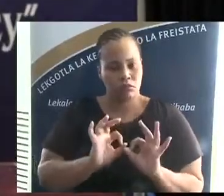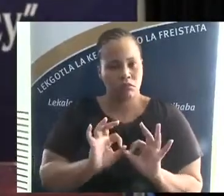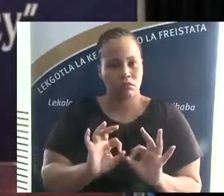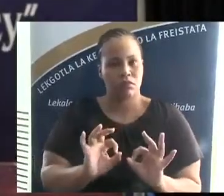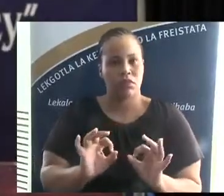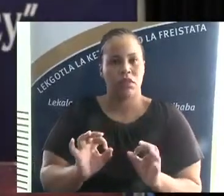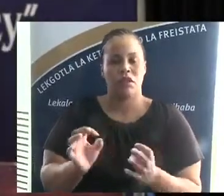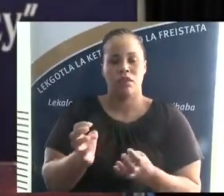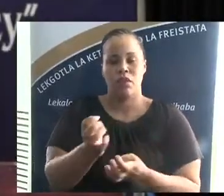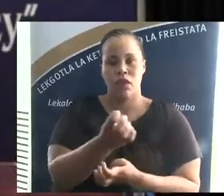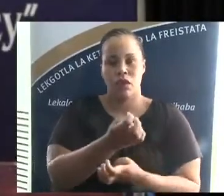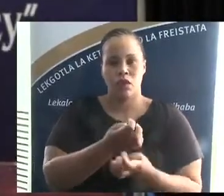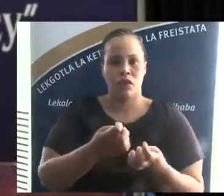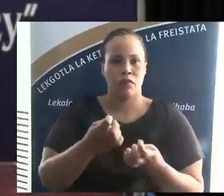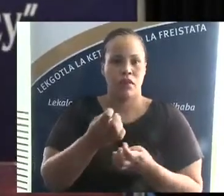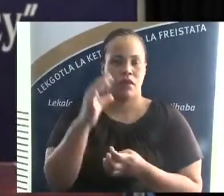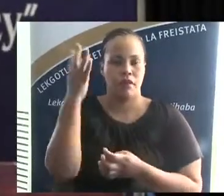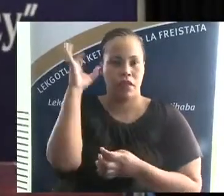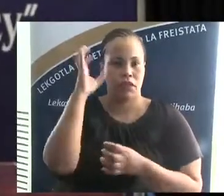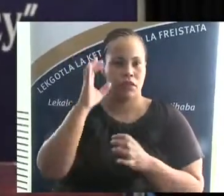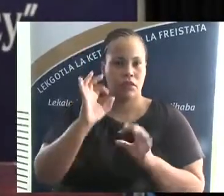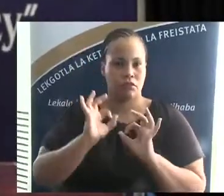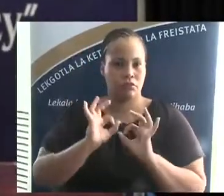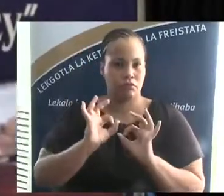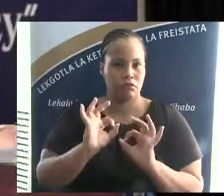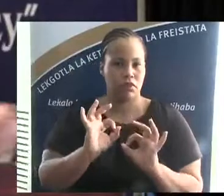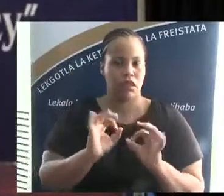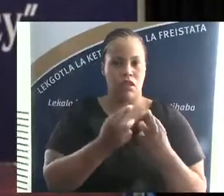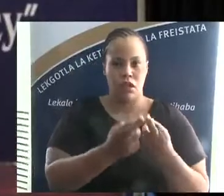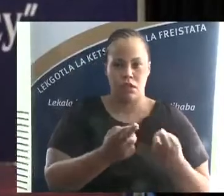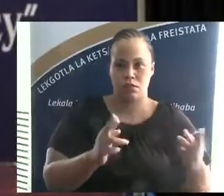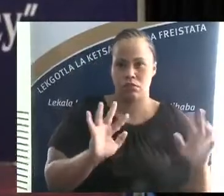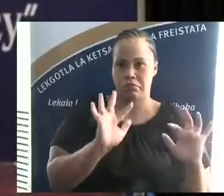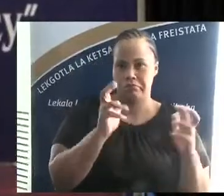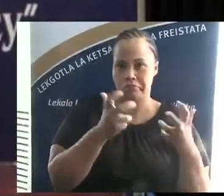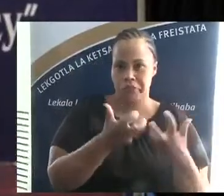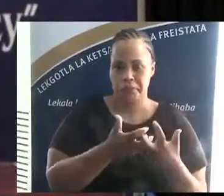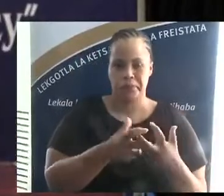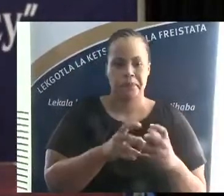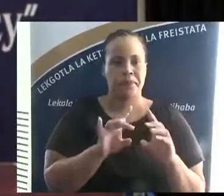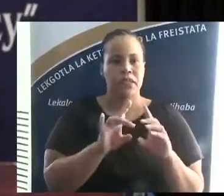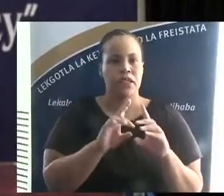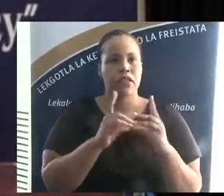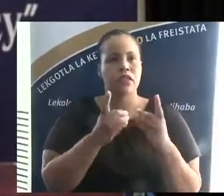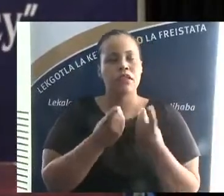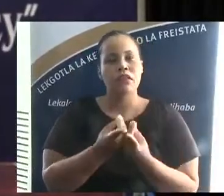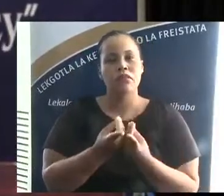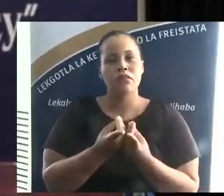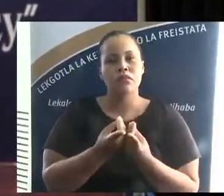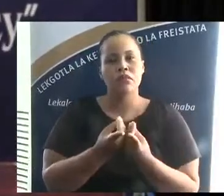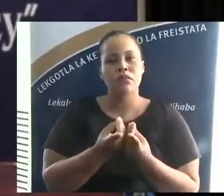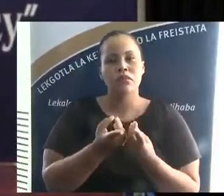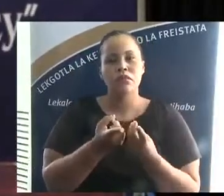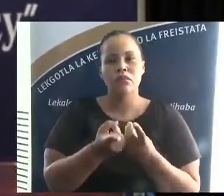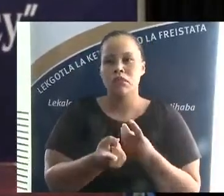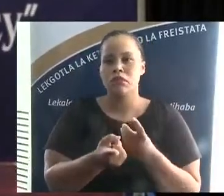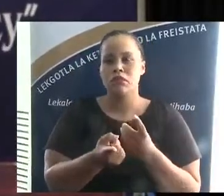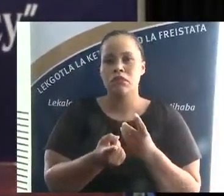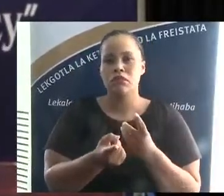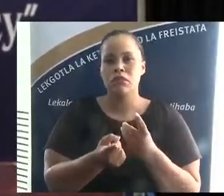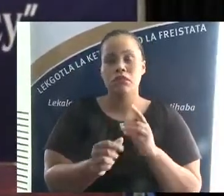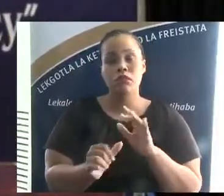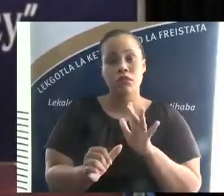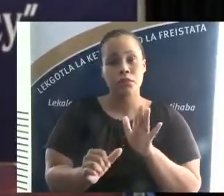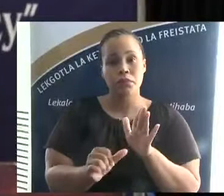in harmony with its natural resources. Honourable Speaker, the department continues to play a central